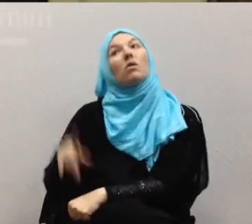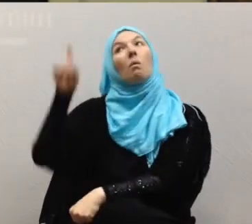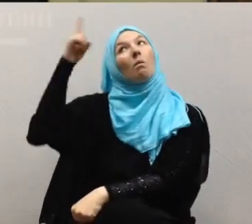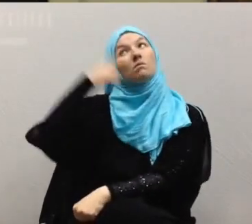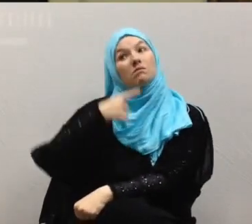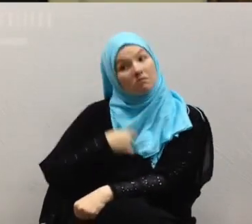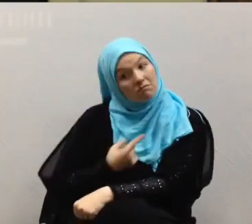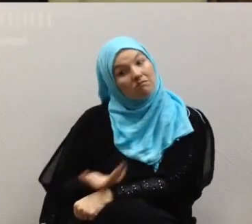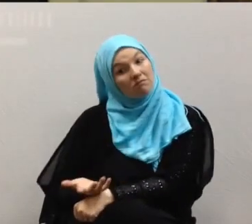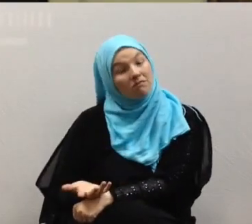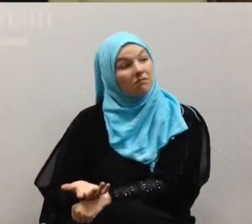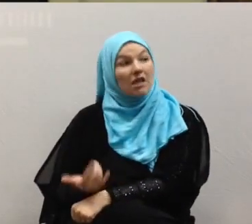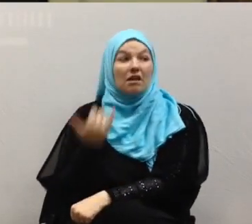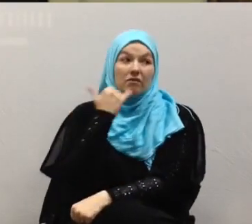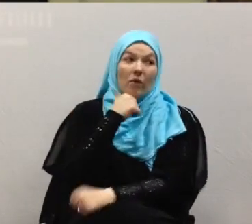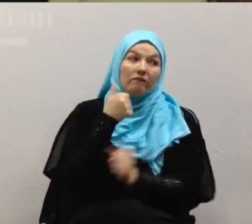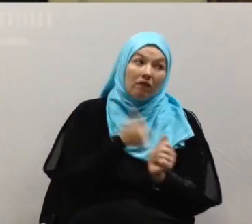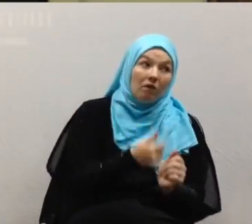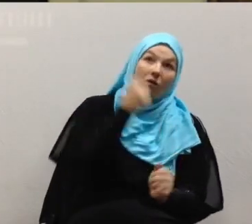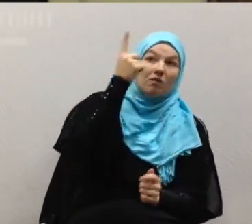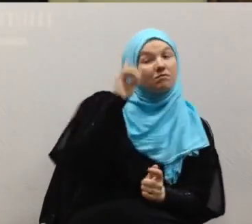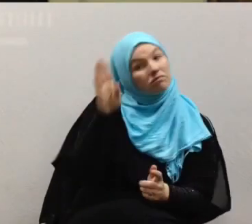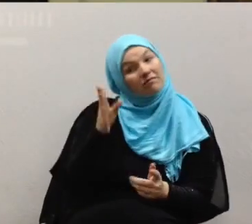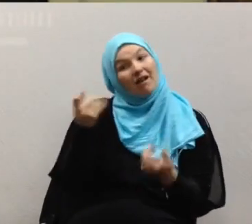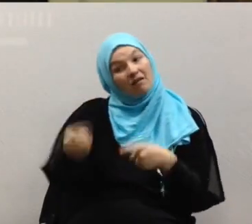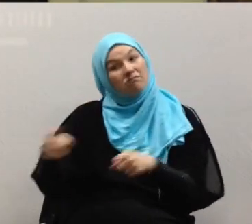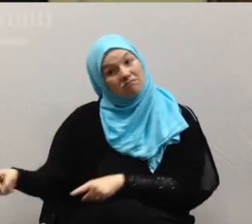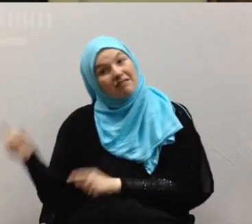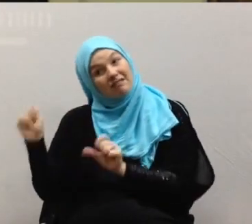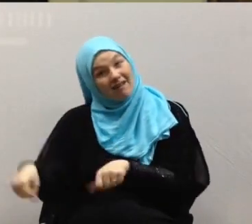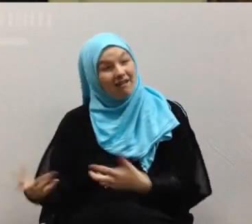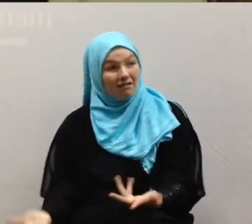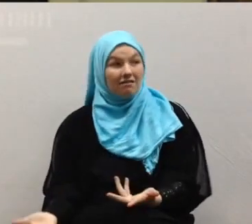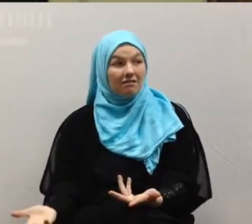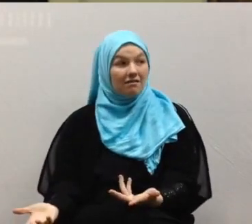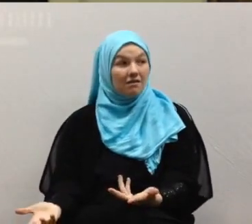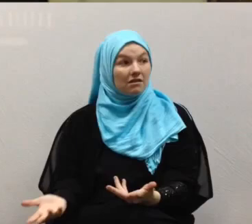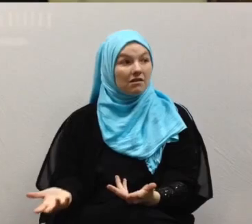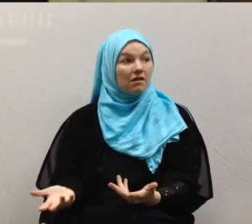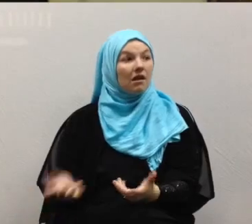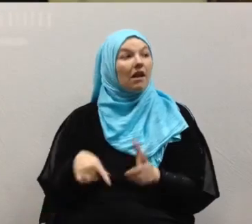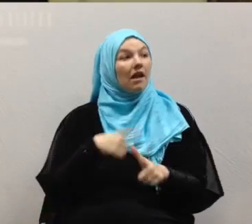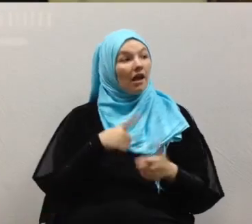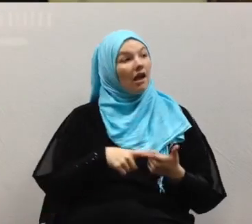obedient, and to be a witness over all.